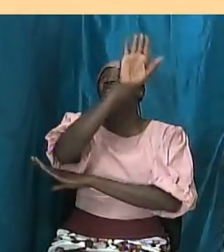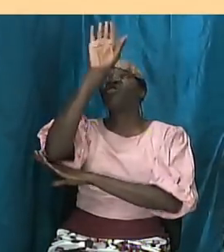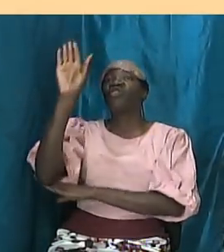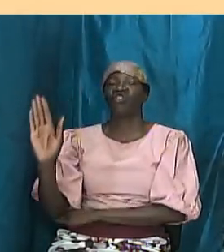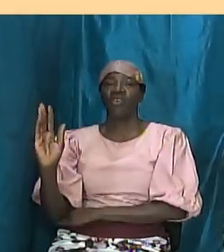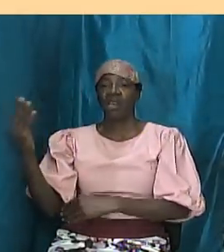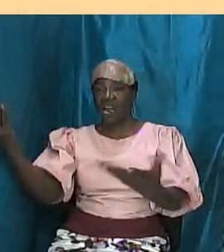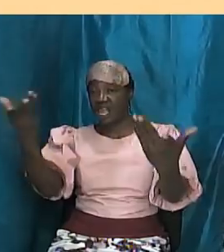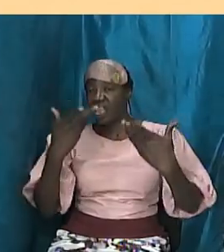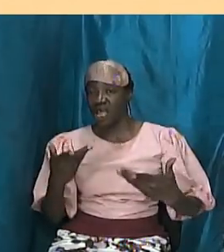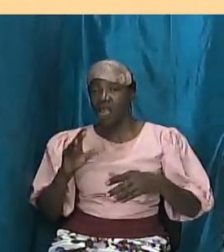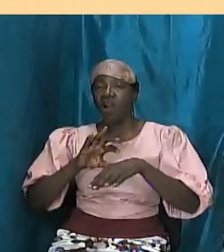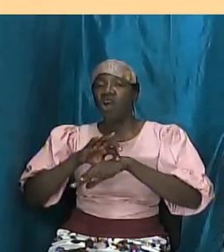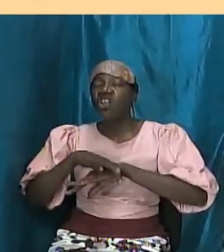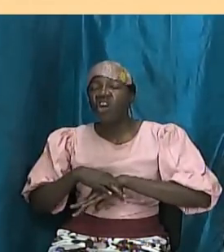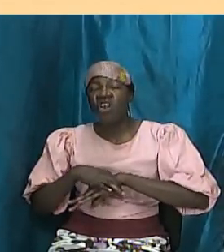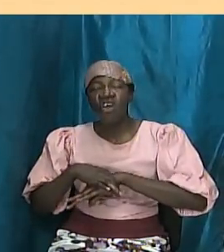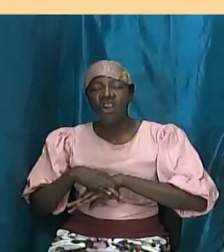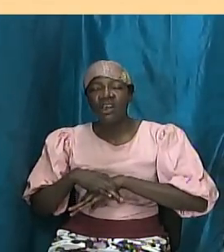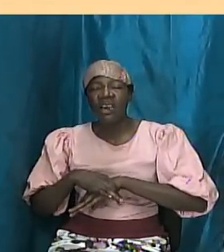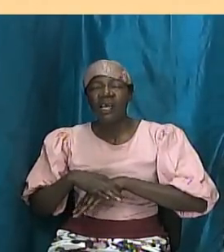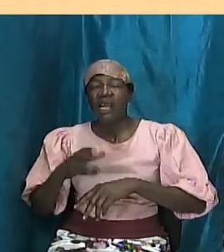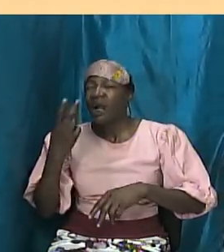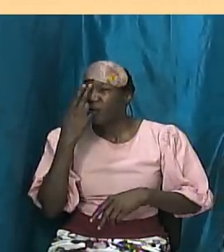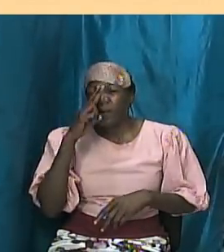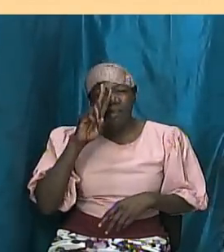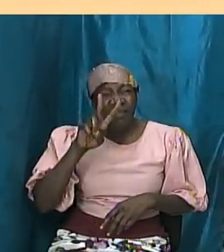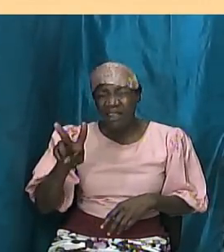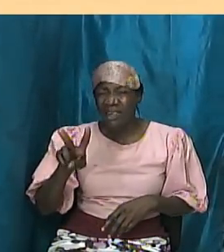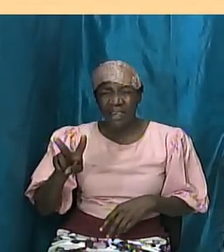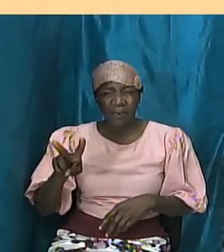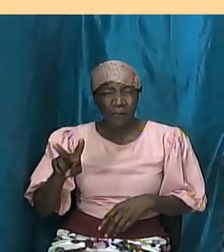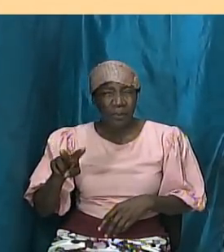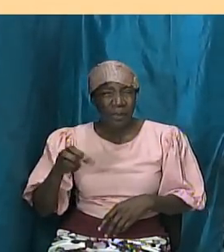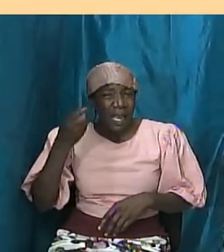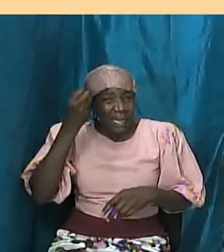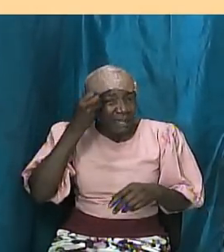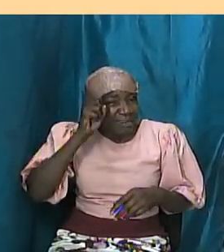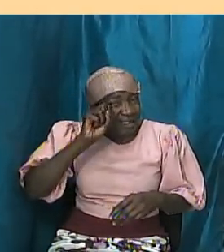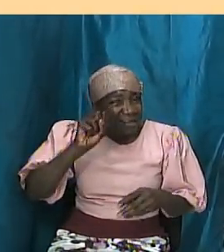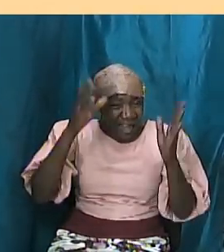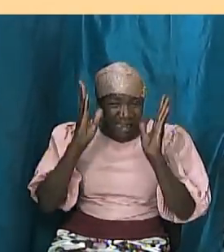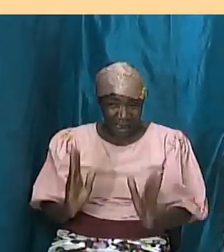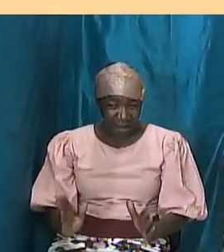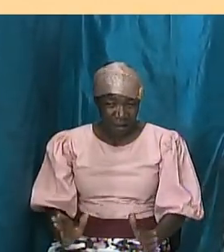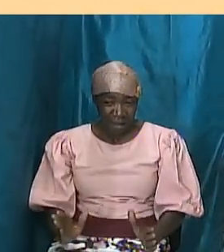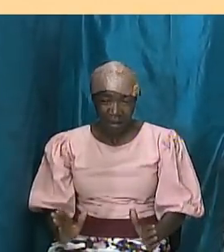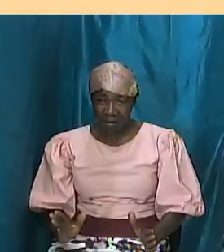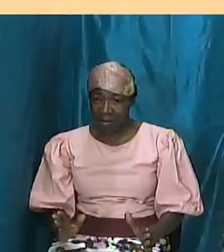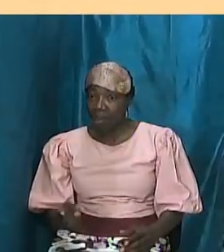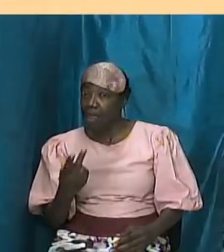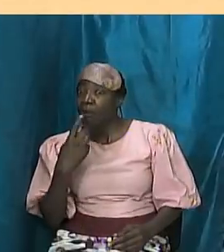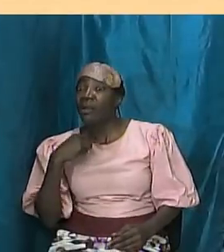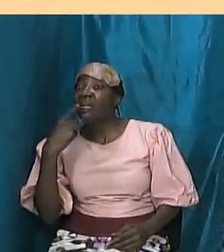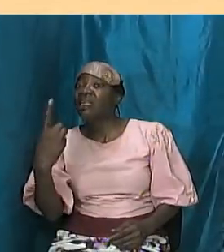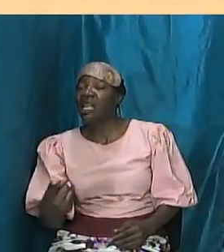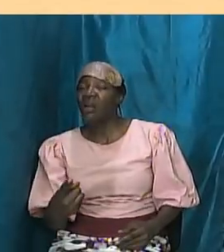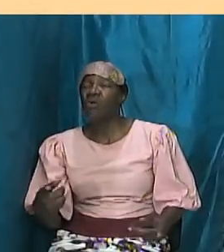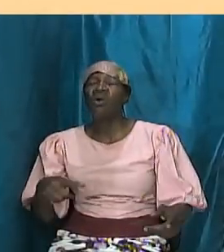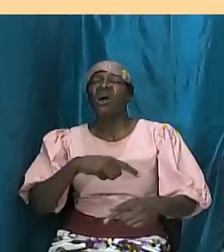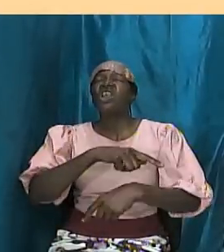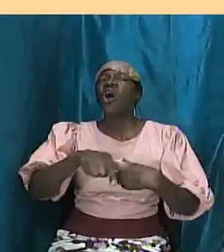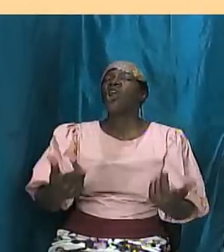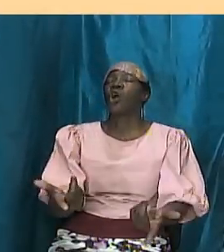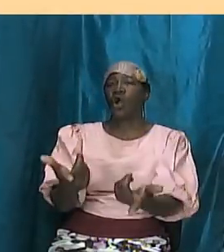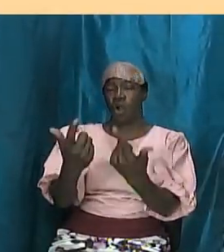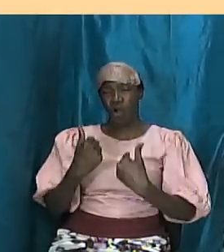that allows for life as we see. The scientists will tell us that that all came about by chance, and all